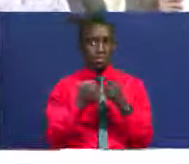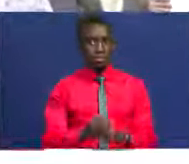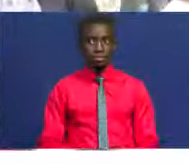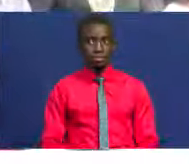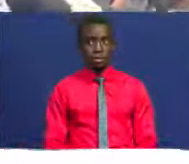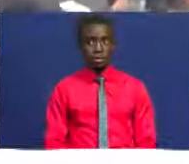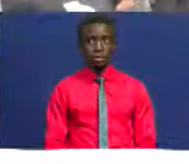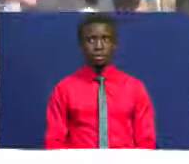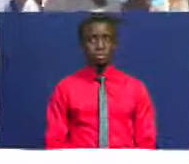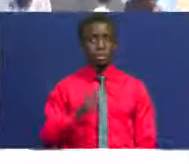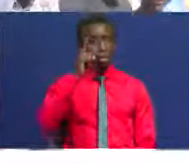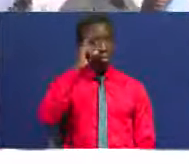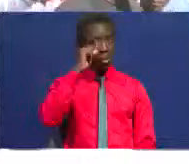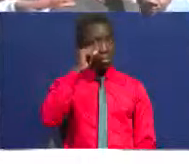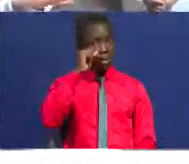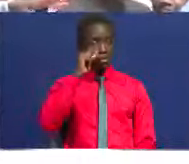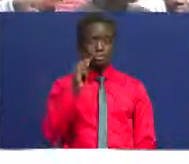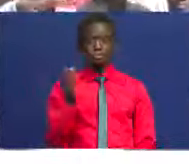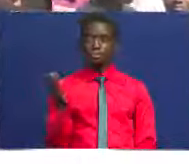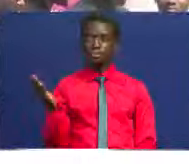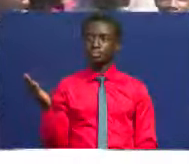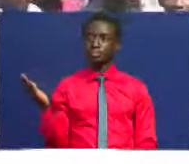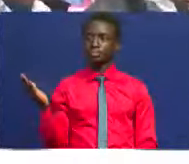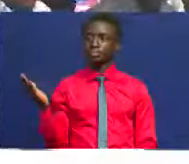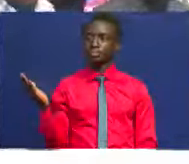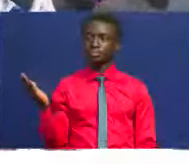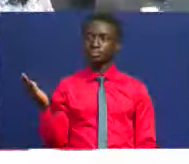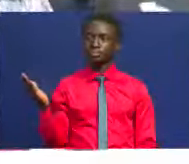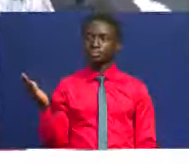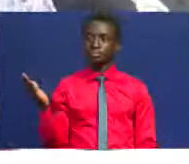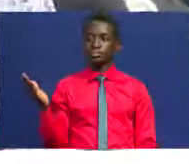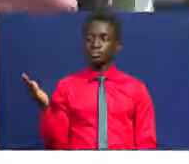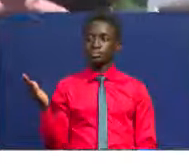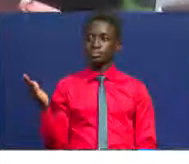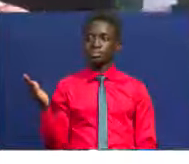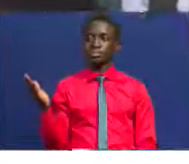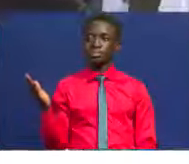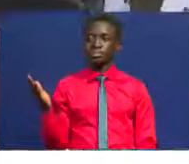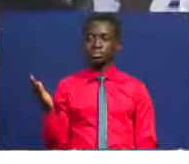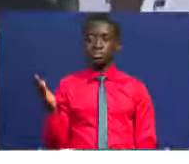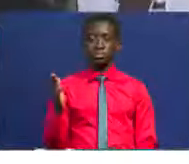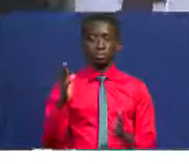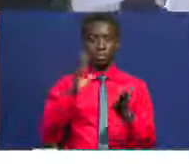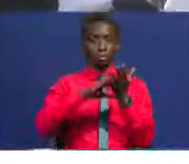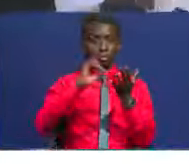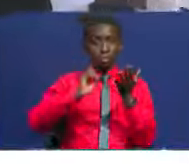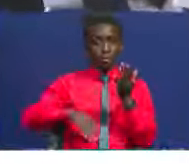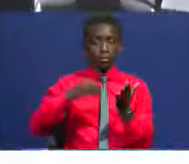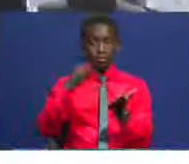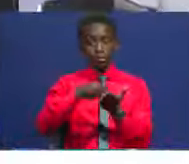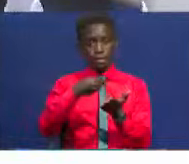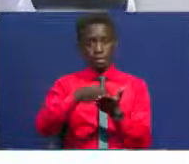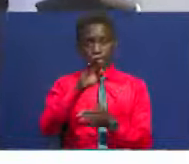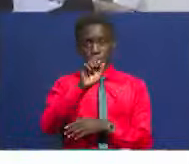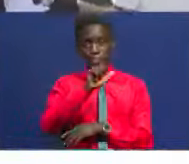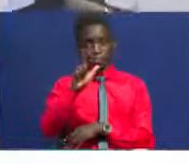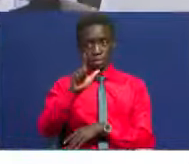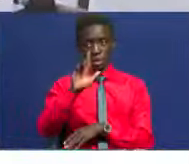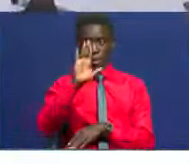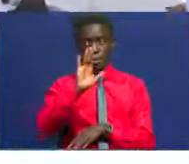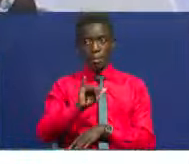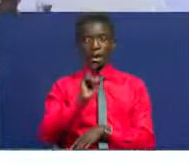These were the scenes at the Mombasa Central Business District. Despite the withdrawal of the Finance Bill 2024 by the head of state